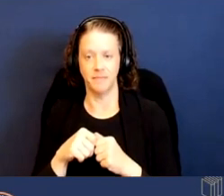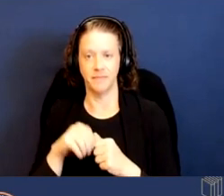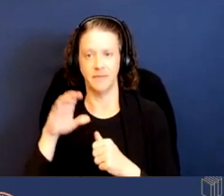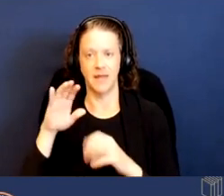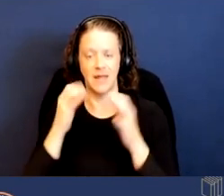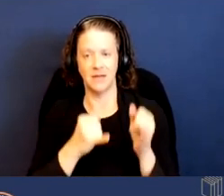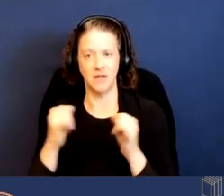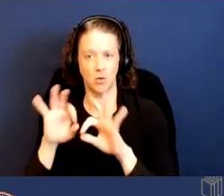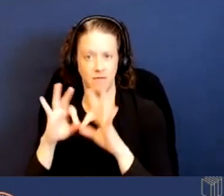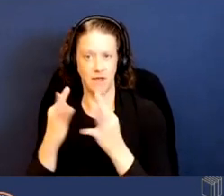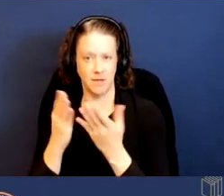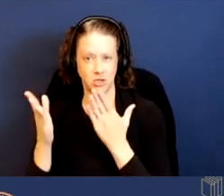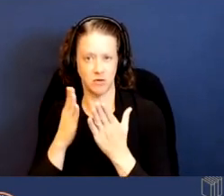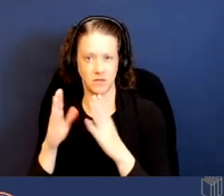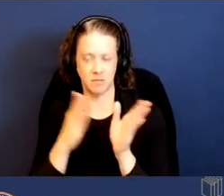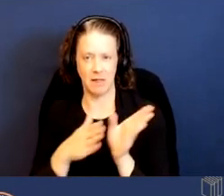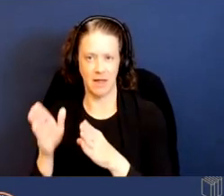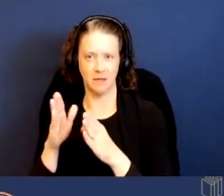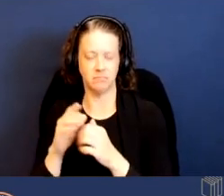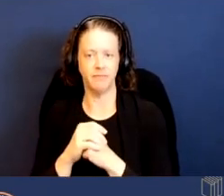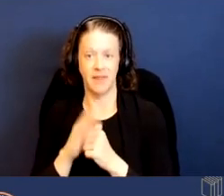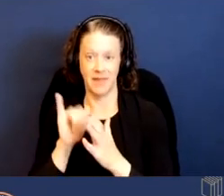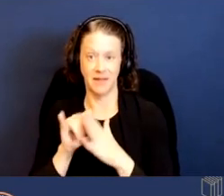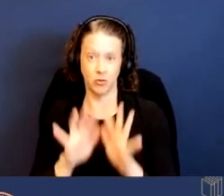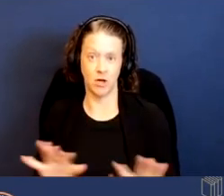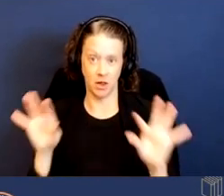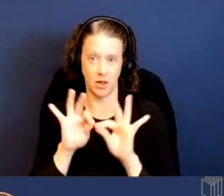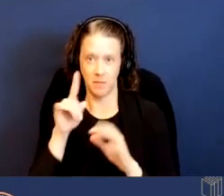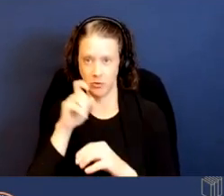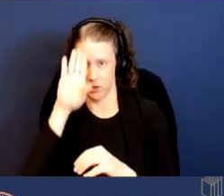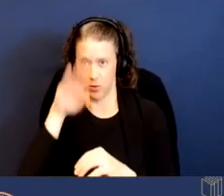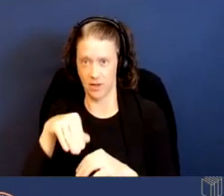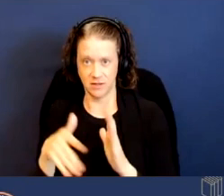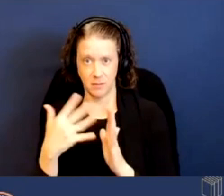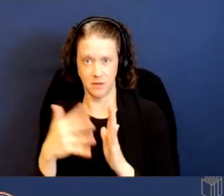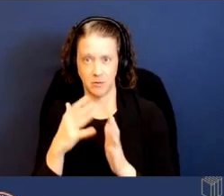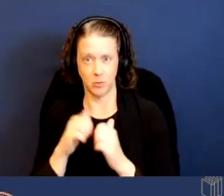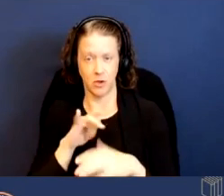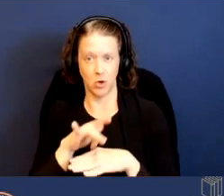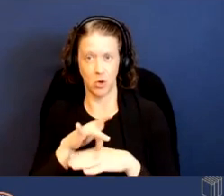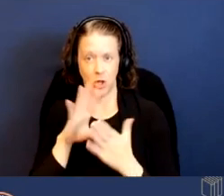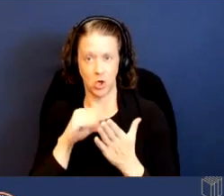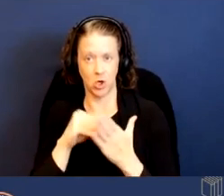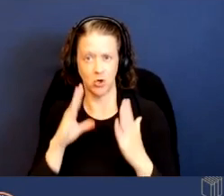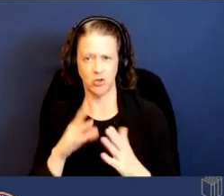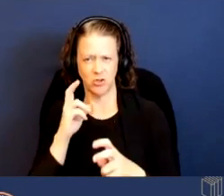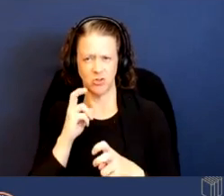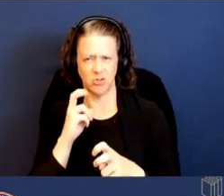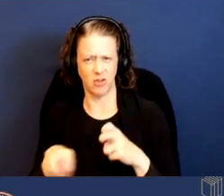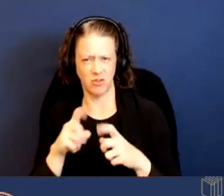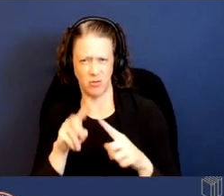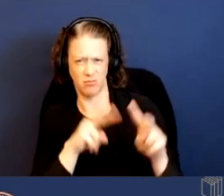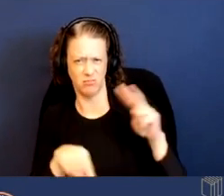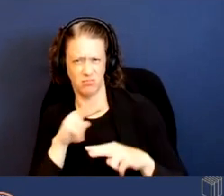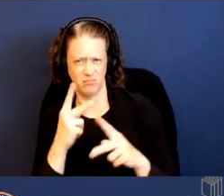So that's pretty critical, because as we know, sometimes with our early learners, it's very hard to differentiate. Sometimes they